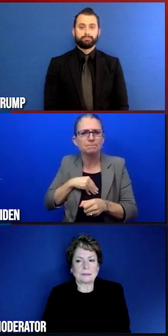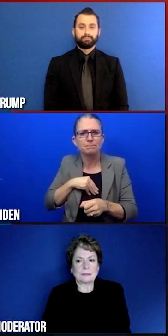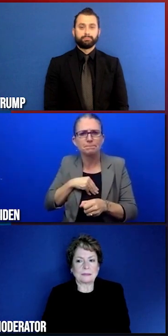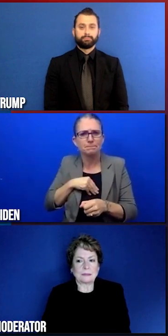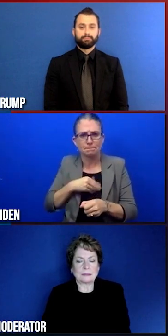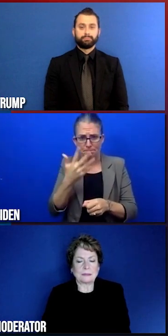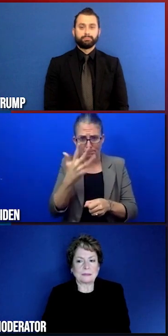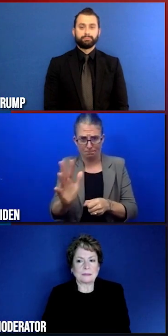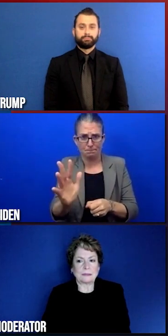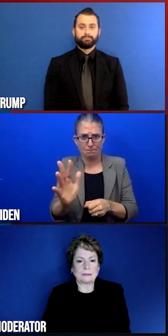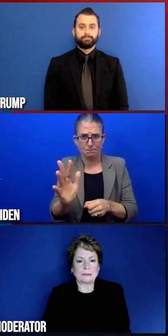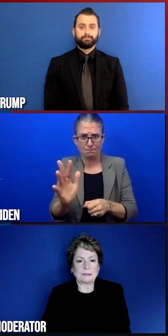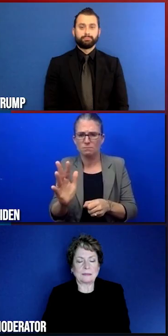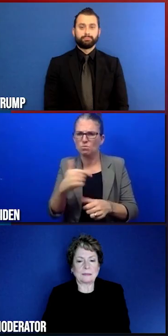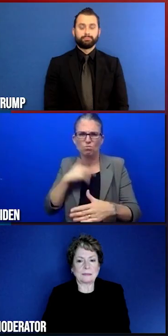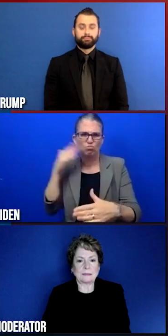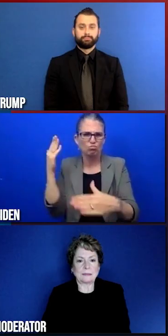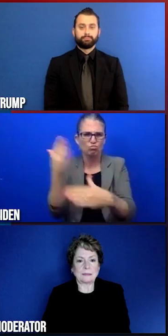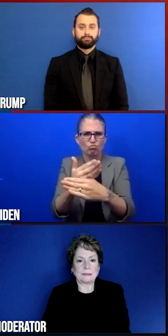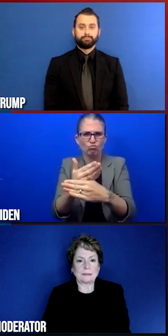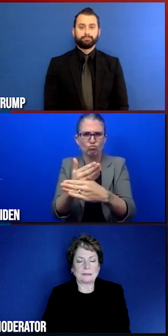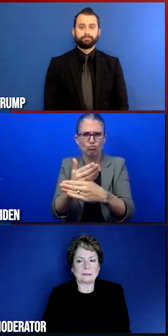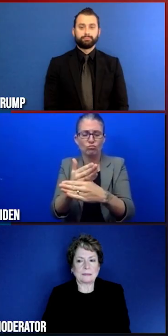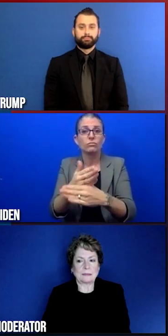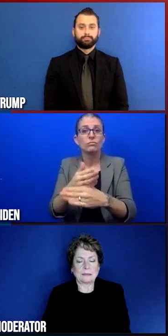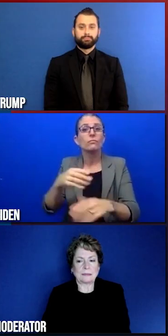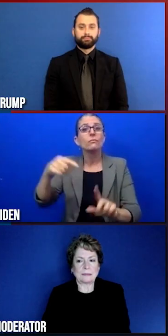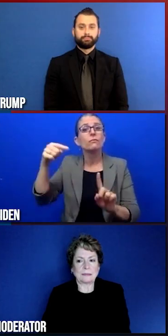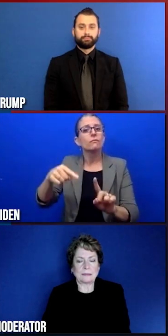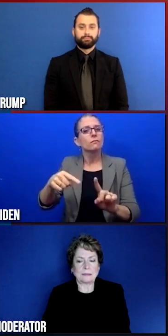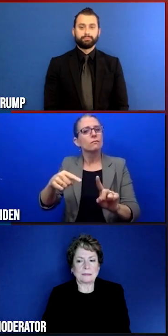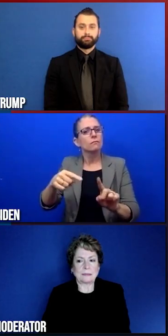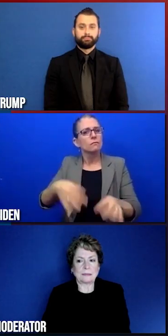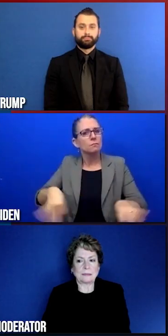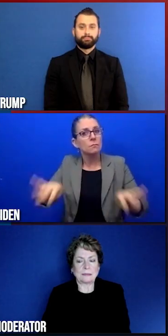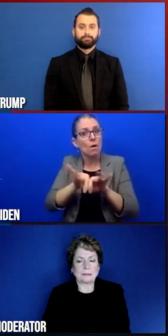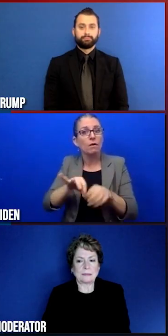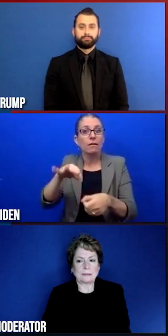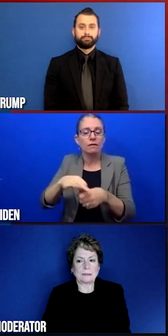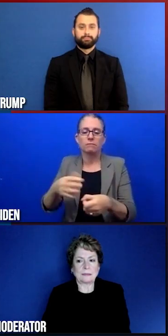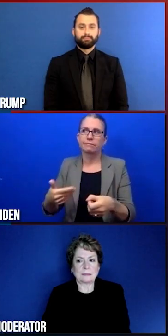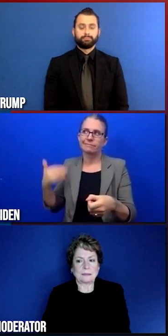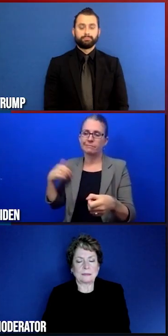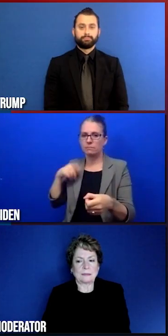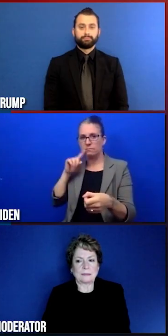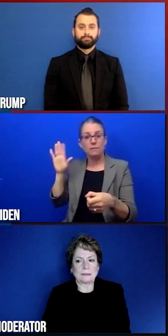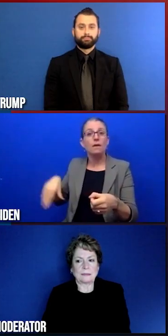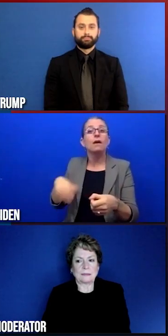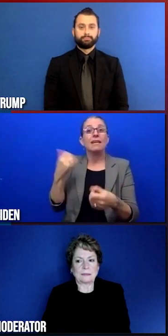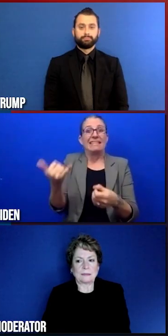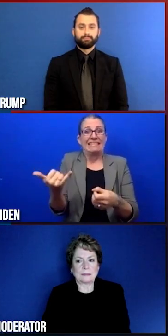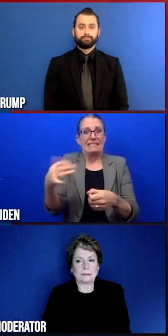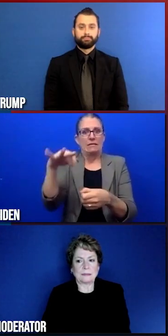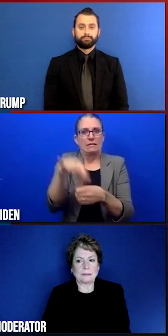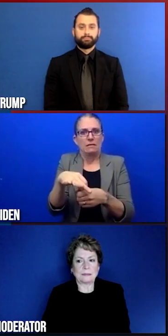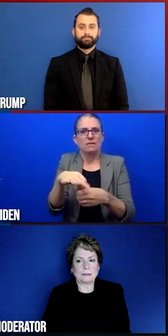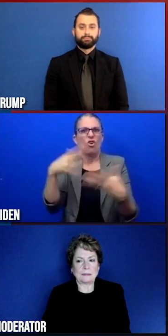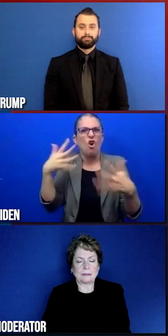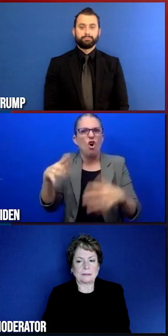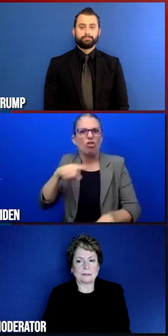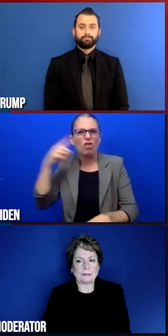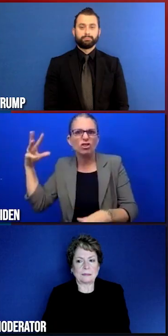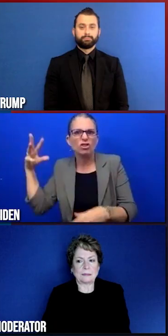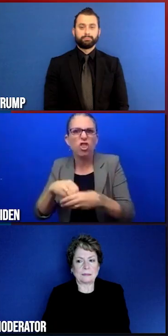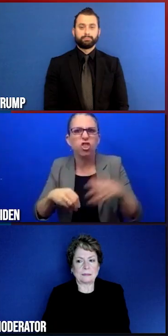this election, I won't even get into the last one, this election, that Russia has been involved, China has been involved to some degree, and now we learn